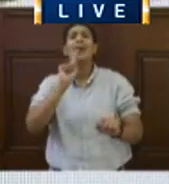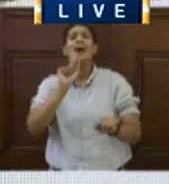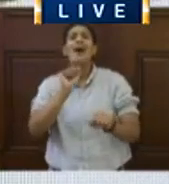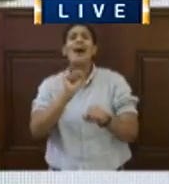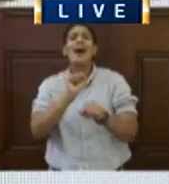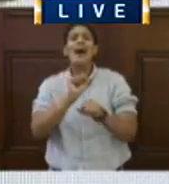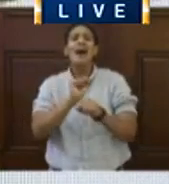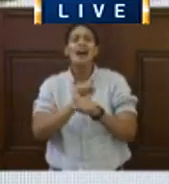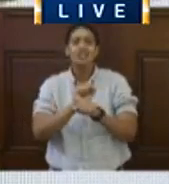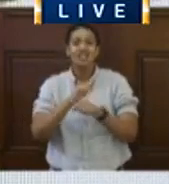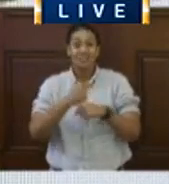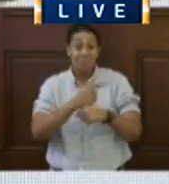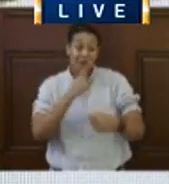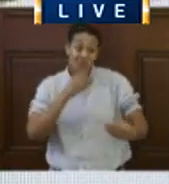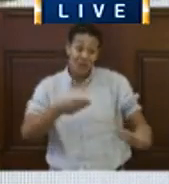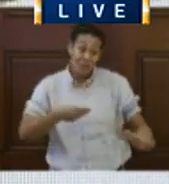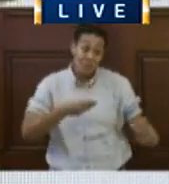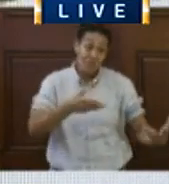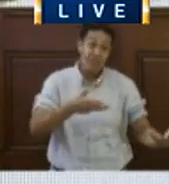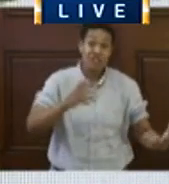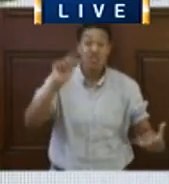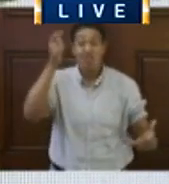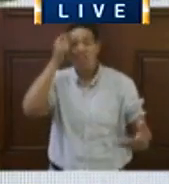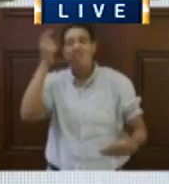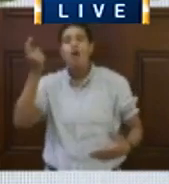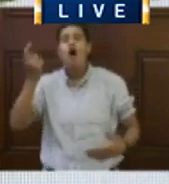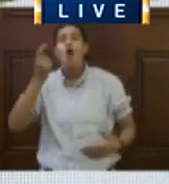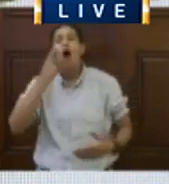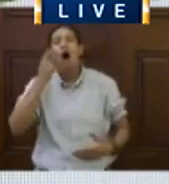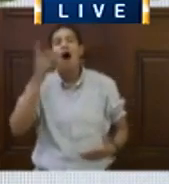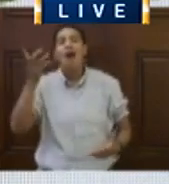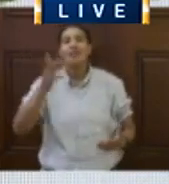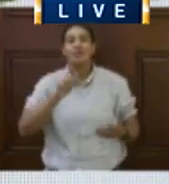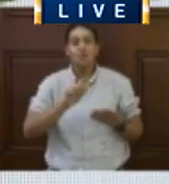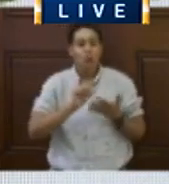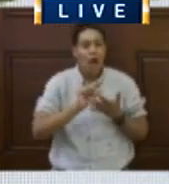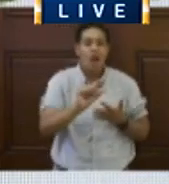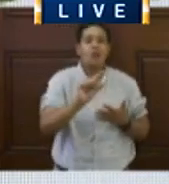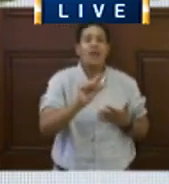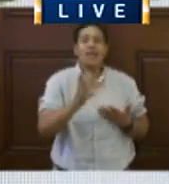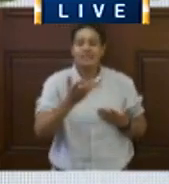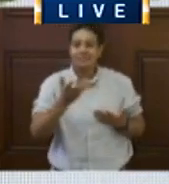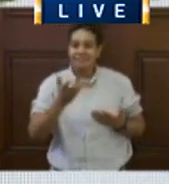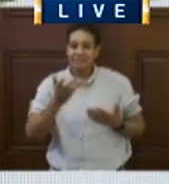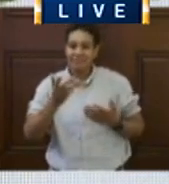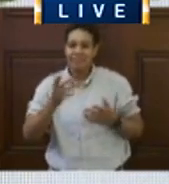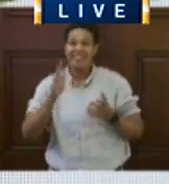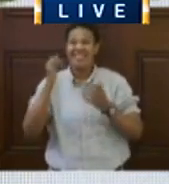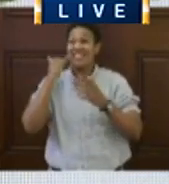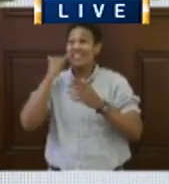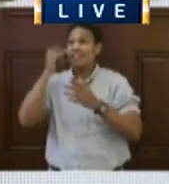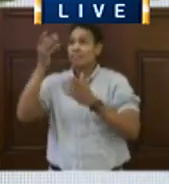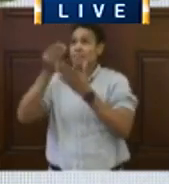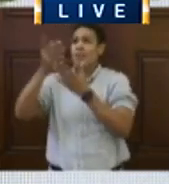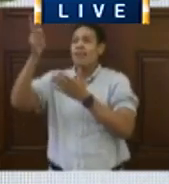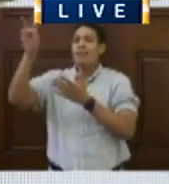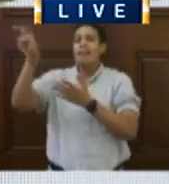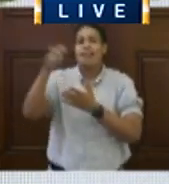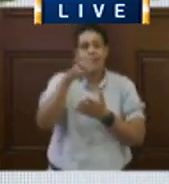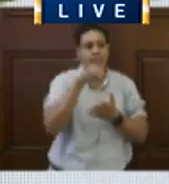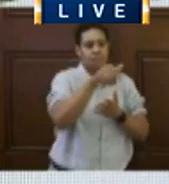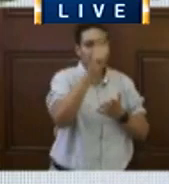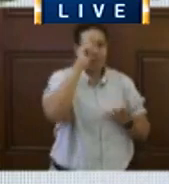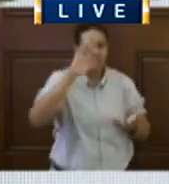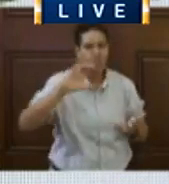a provision. Governments have always been able to reallocate in a time of crisis. But certainly in